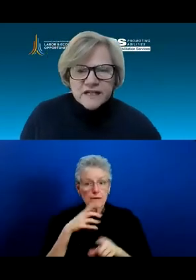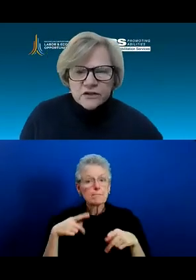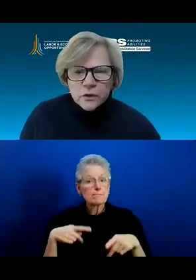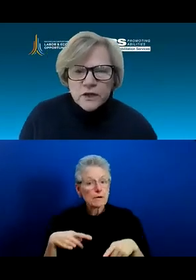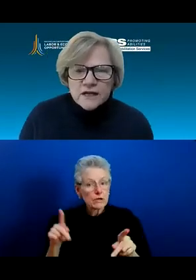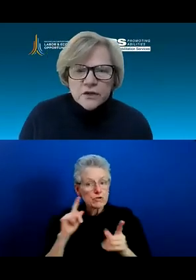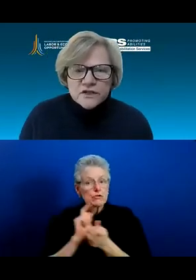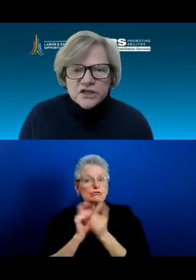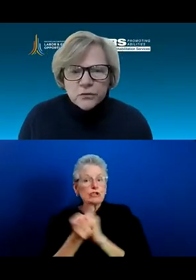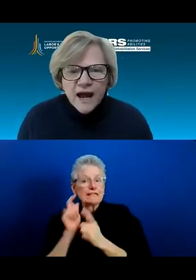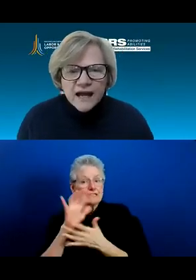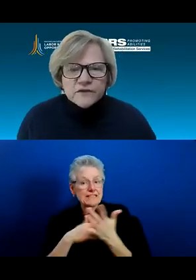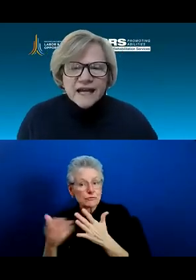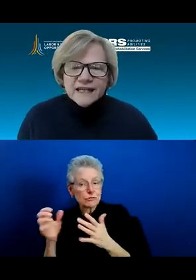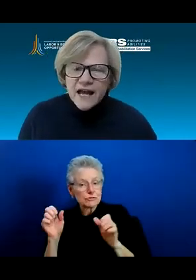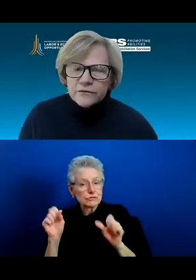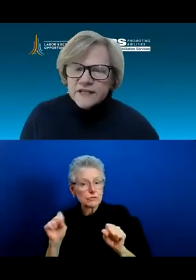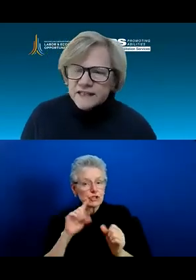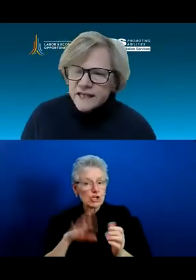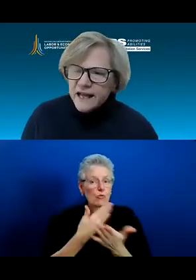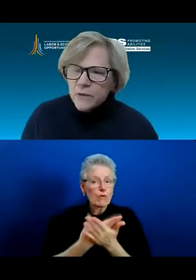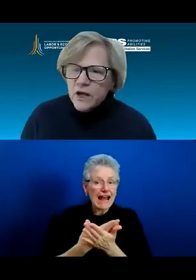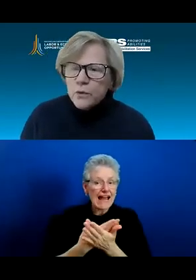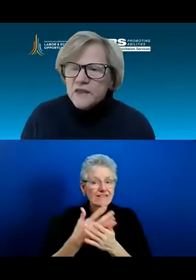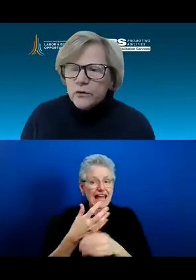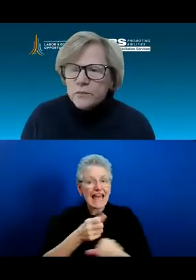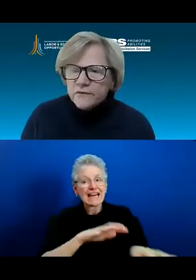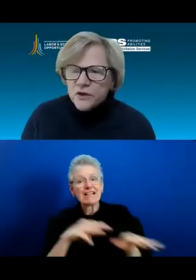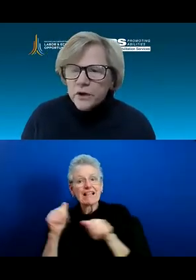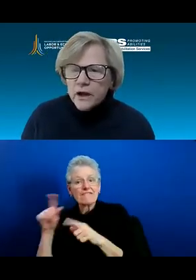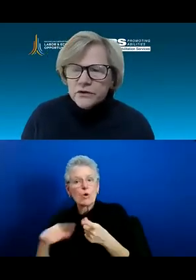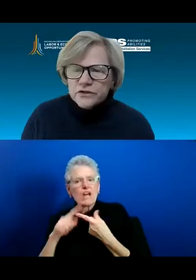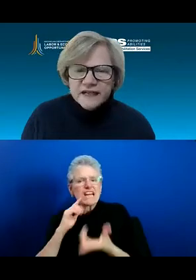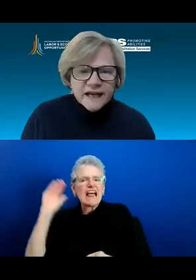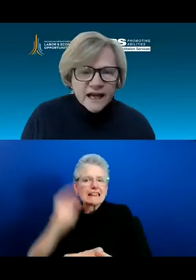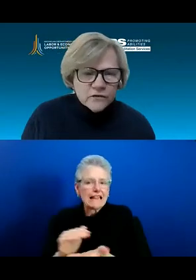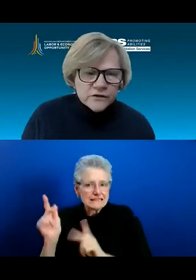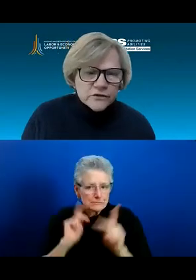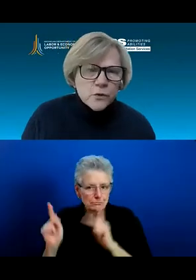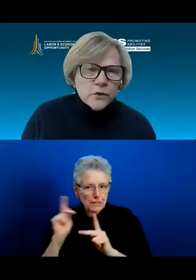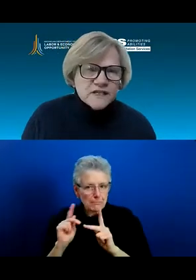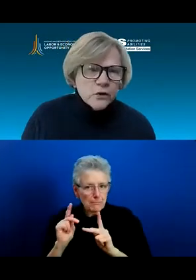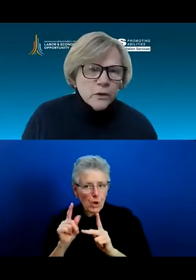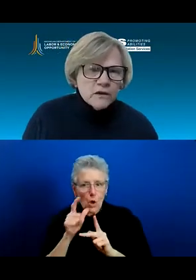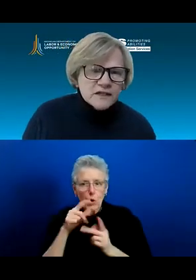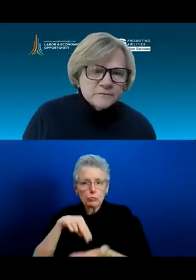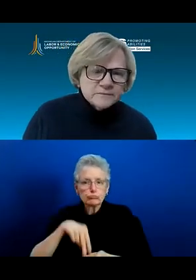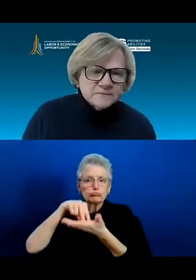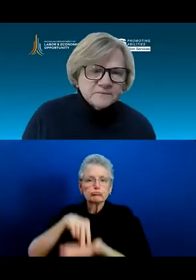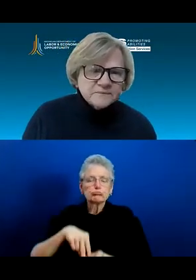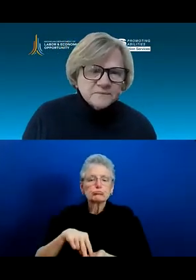her schedule so that she arrived and left at a time when there would be fewer others in elevators or